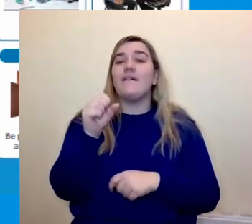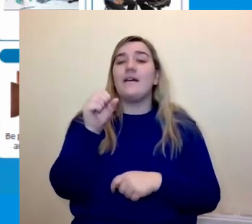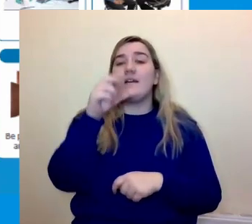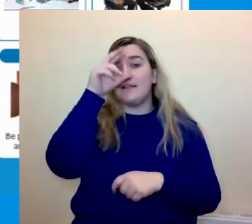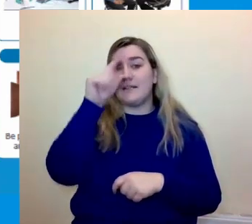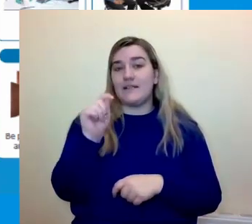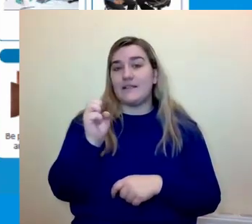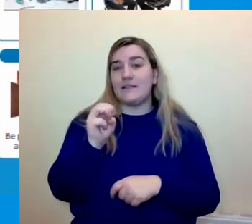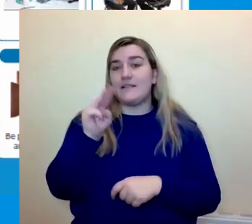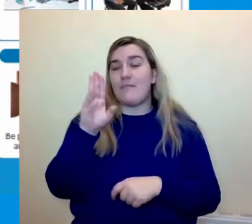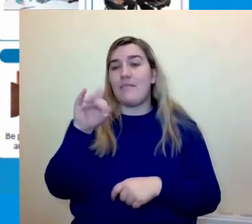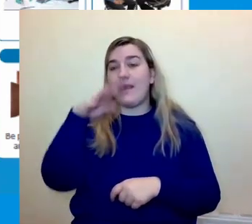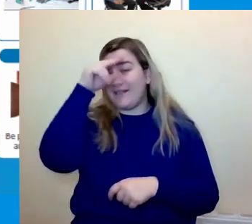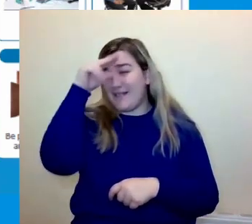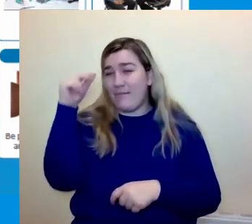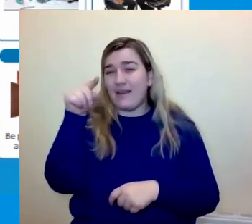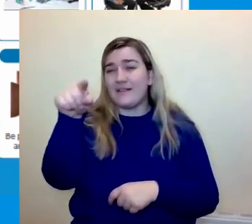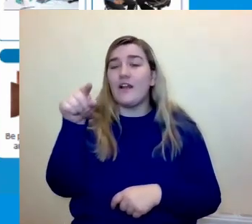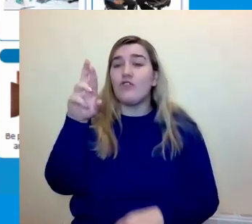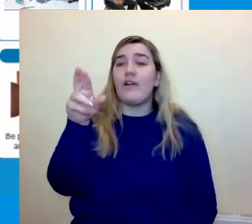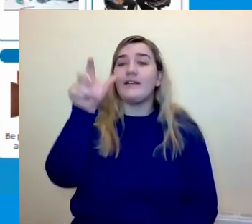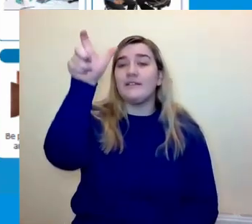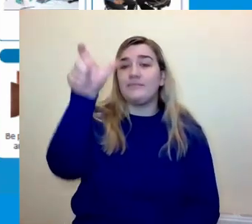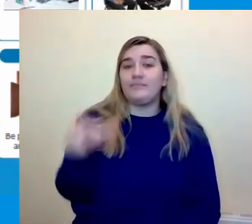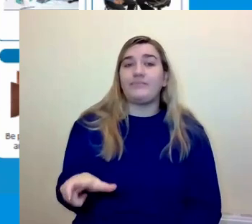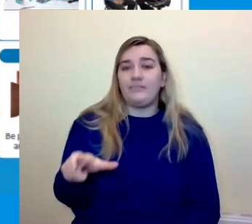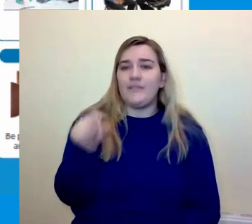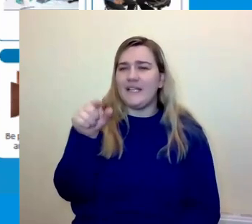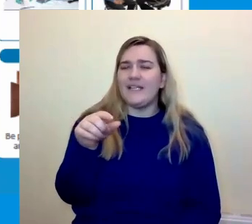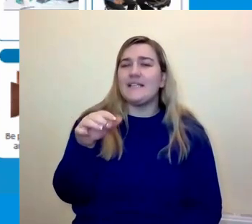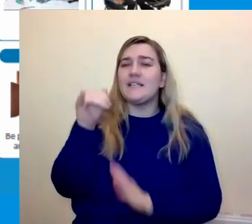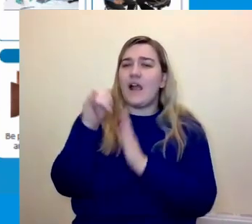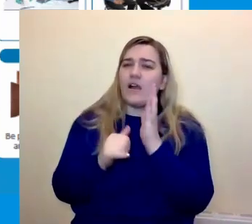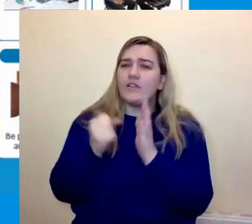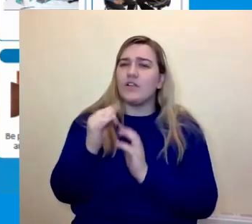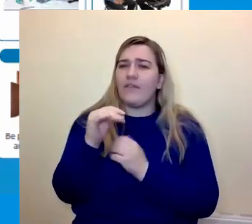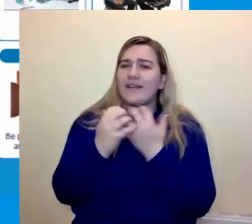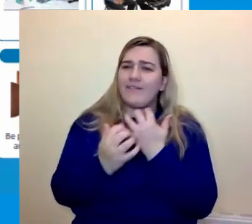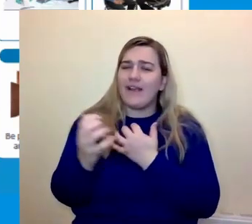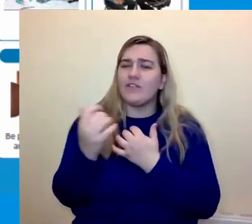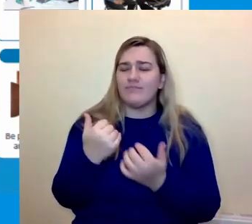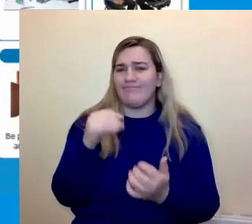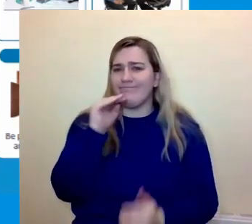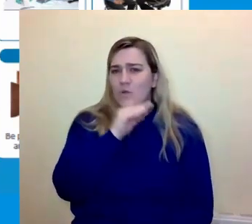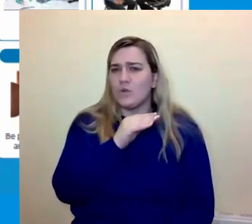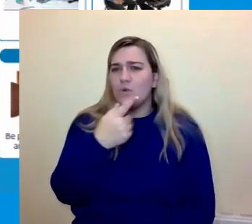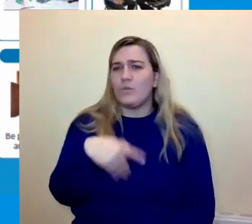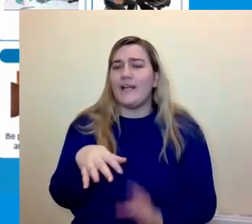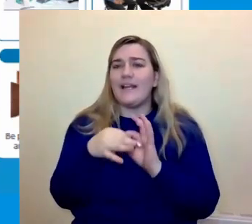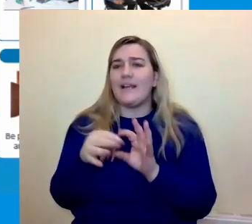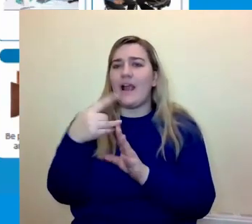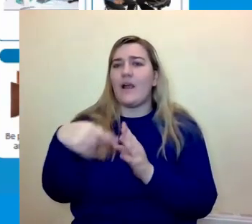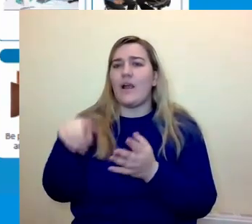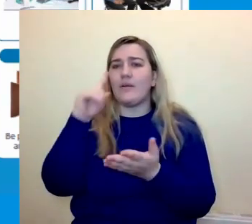there, which is the articles of the convention, and to ask ourselves, okay, this is important that we link our decision-making,